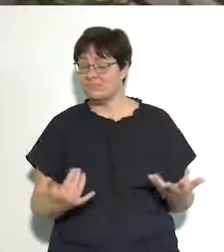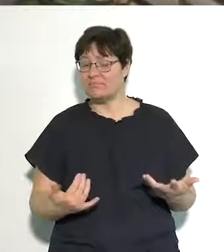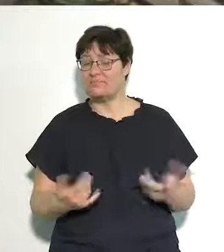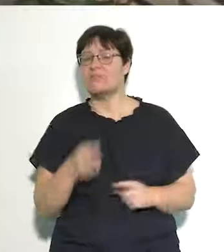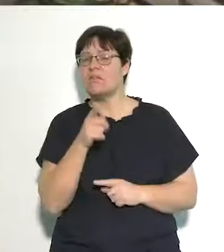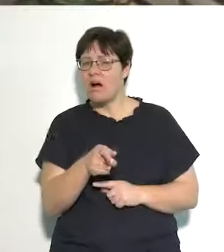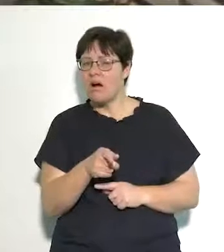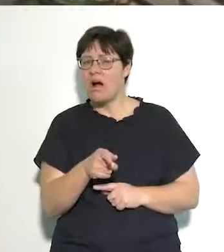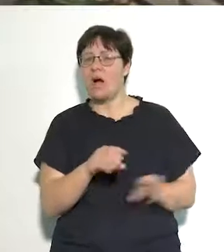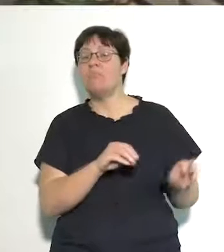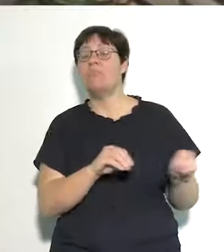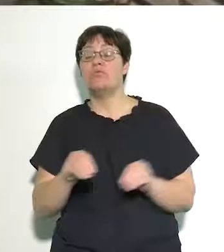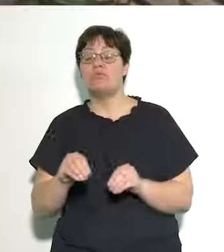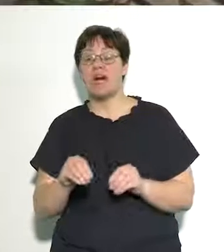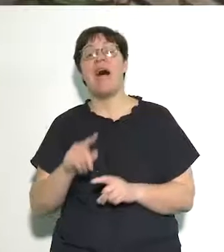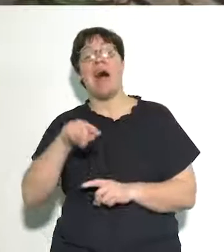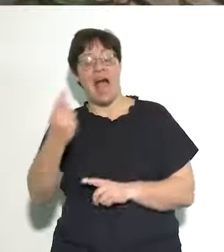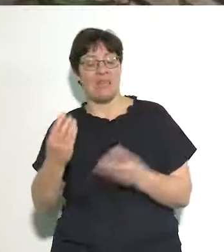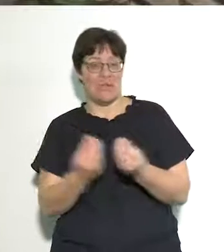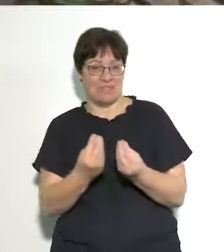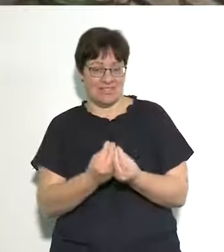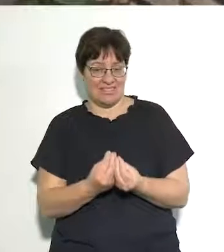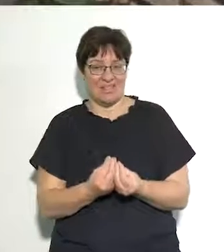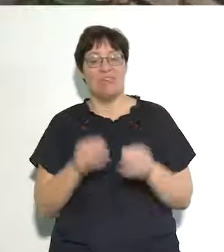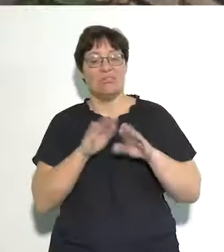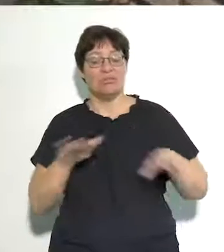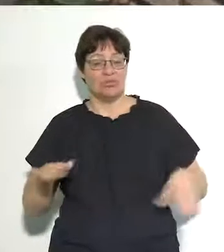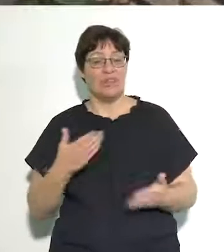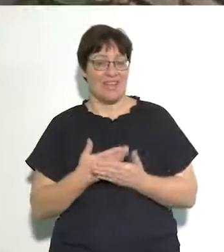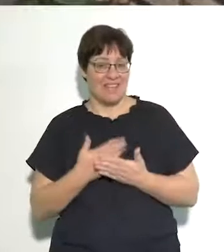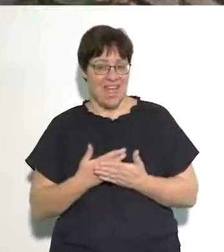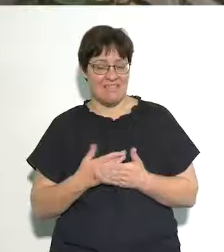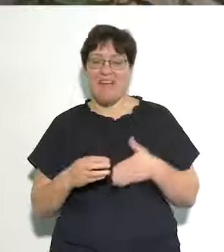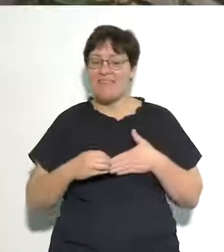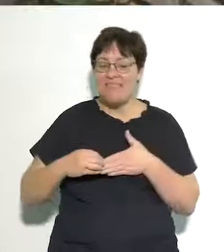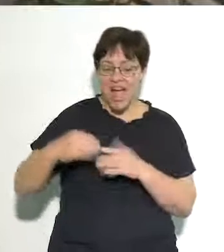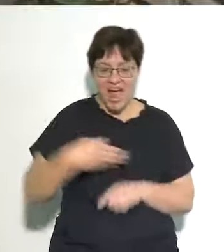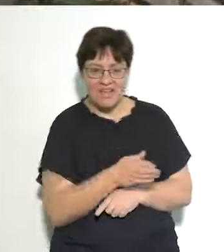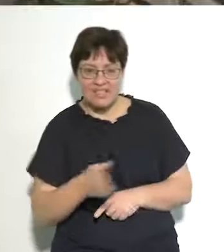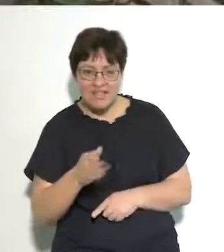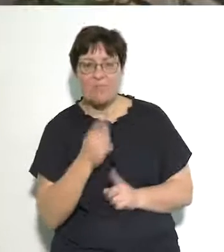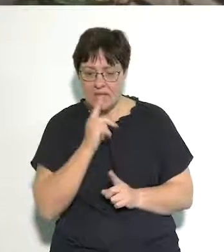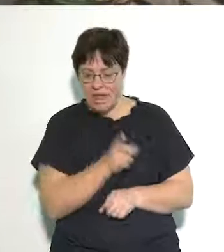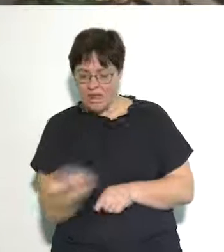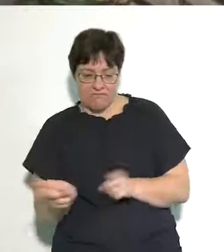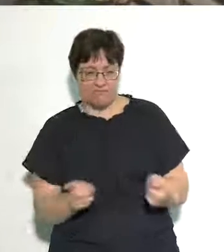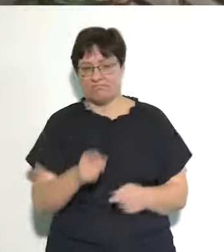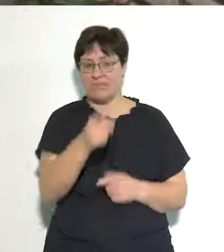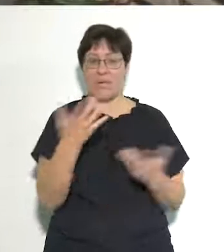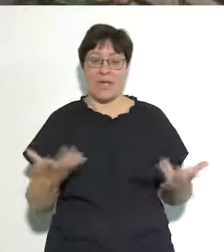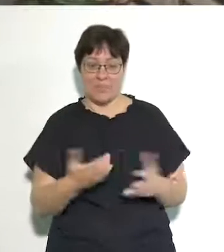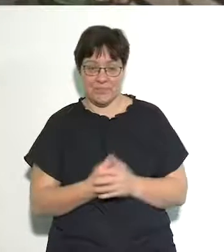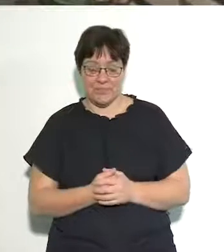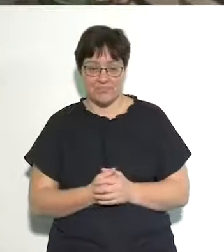third term, you'll be able to move that to other objects that the children will be able to guide around and give directions